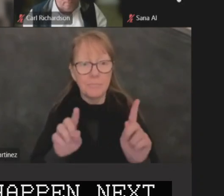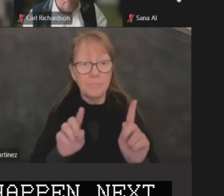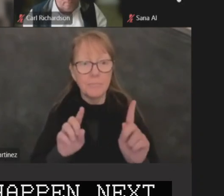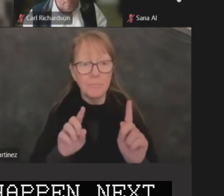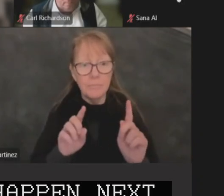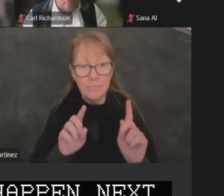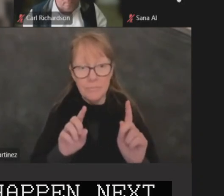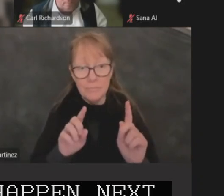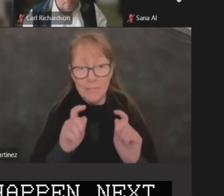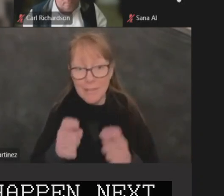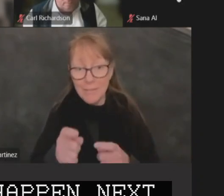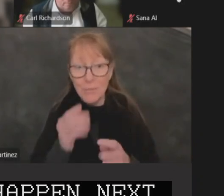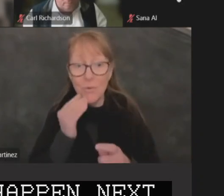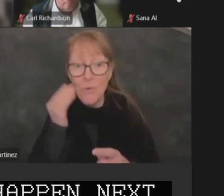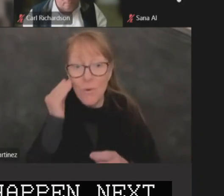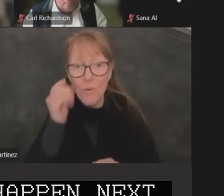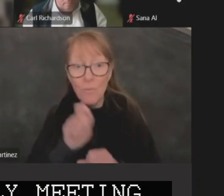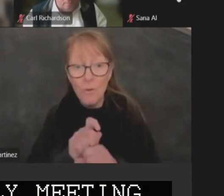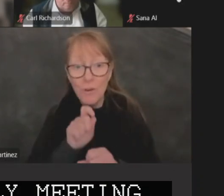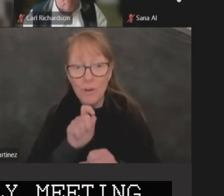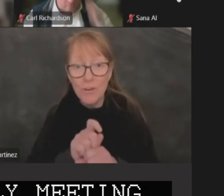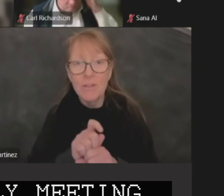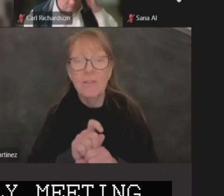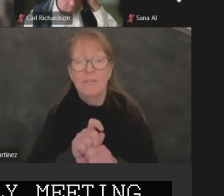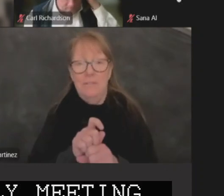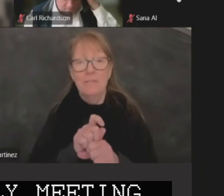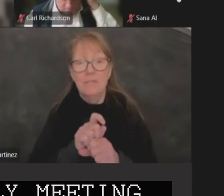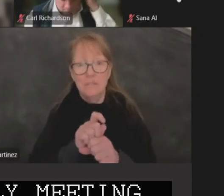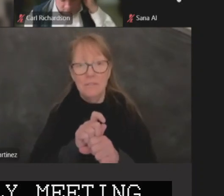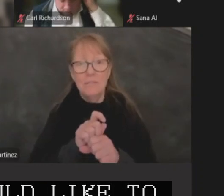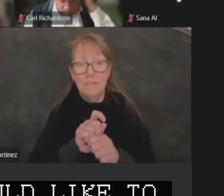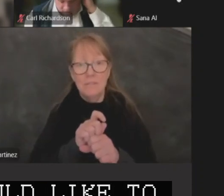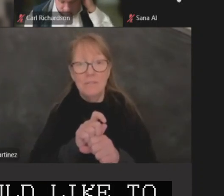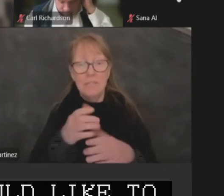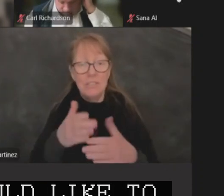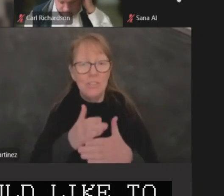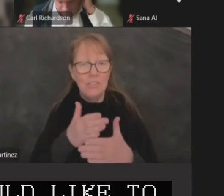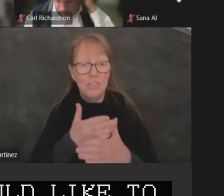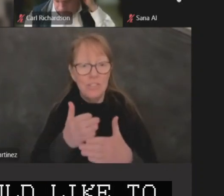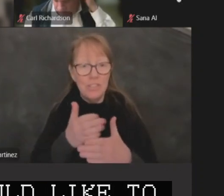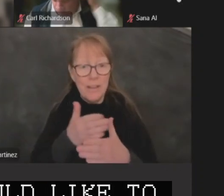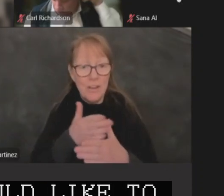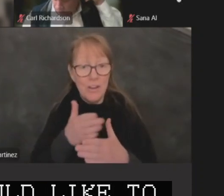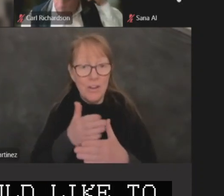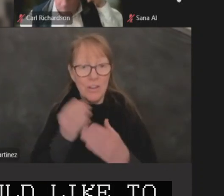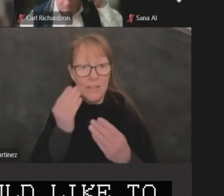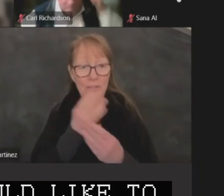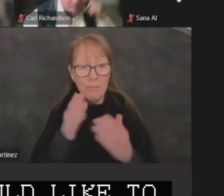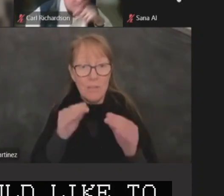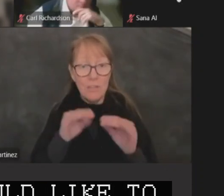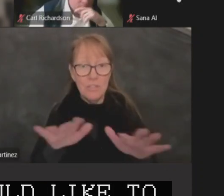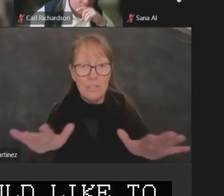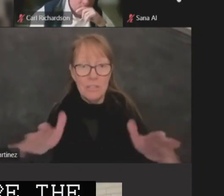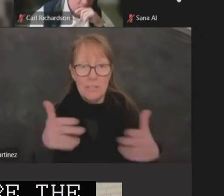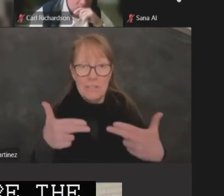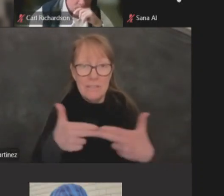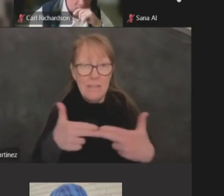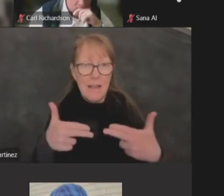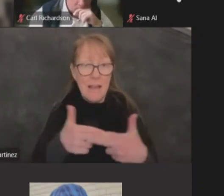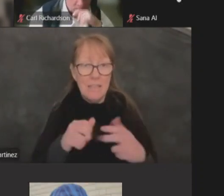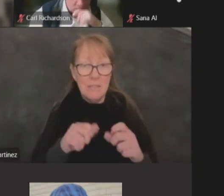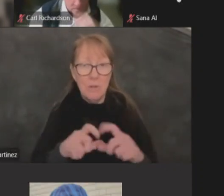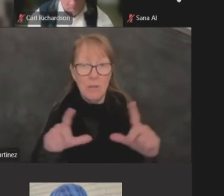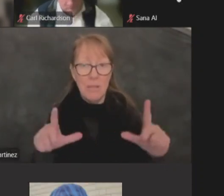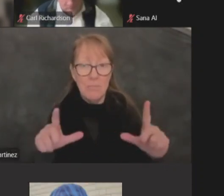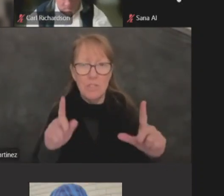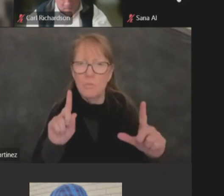is to share the information. I don't know if you're able to pull up my slide. It's just one slide,